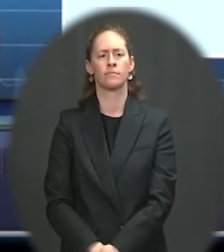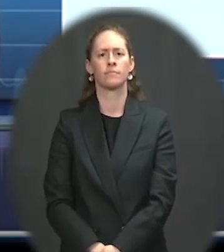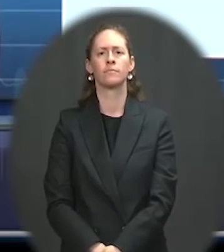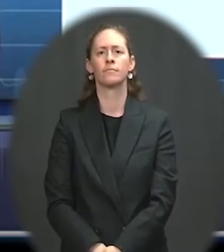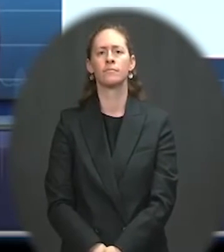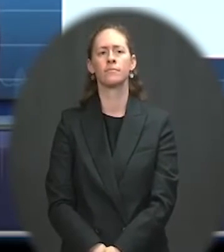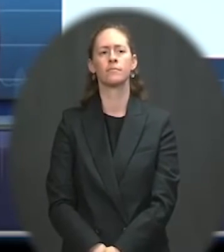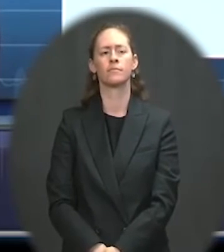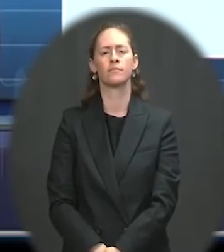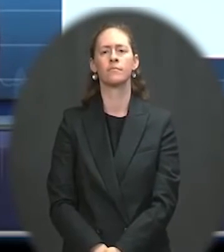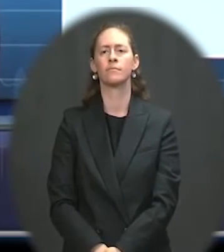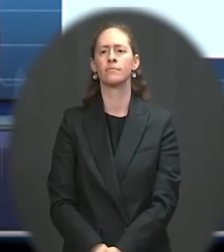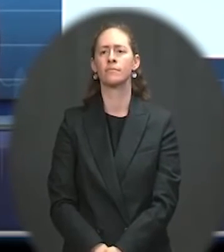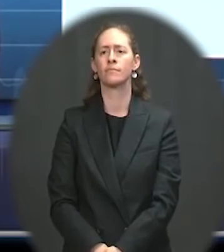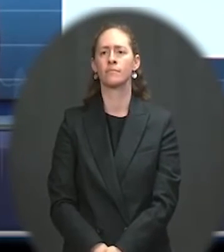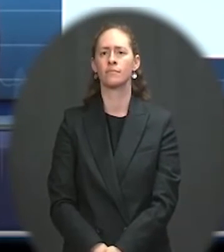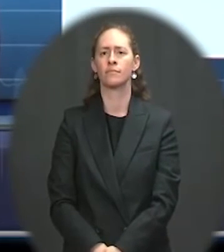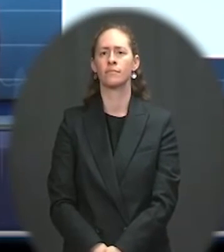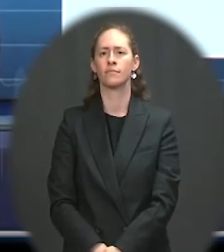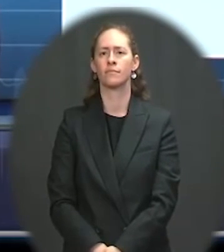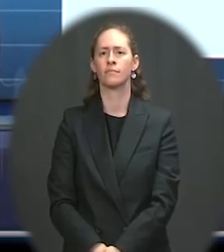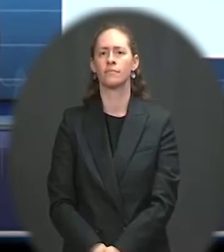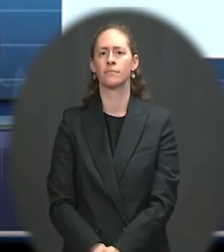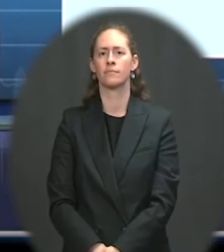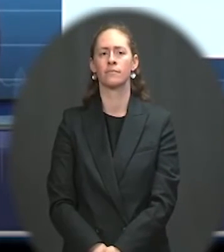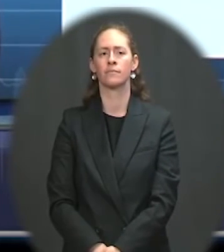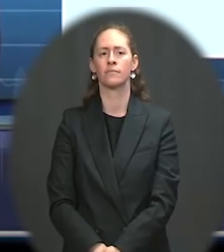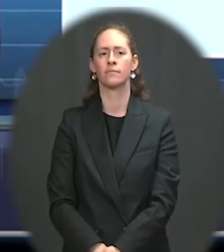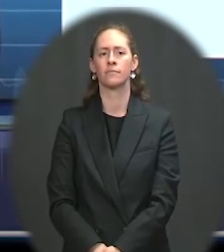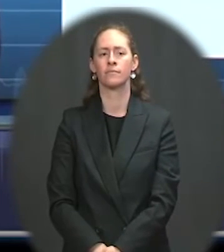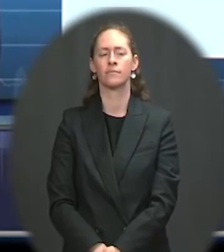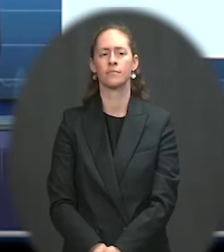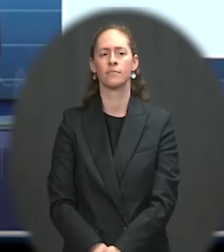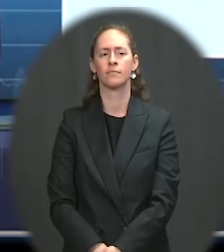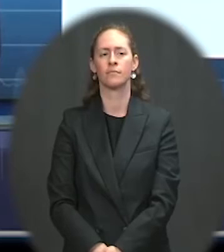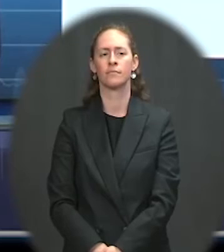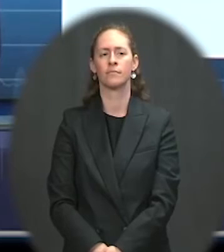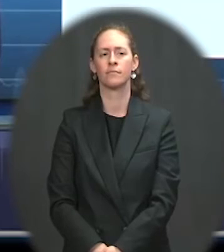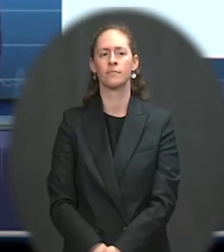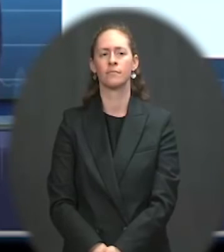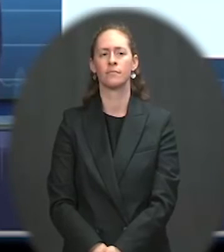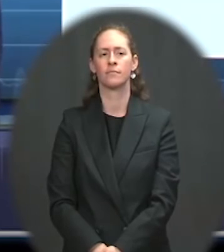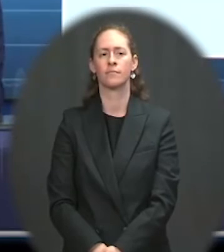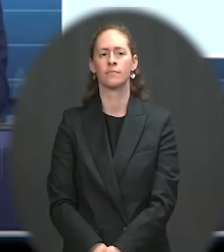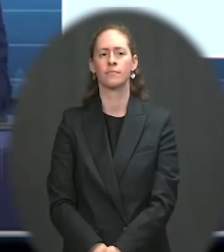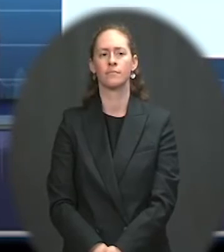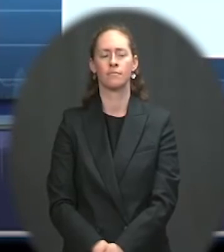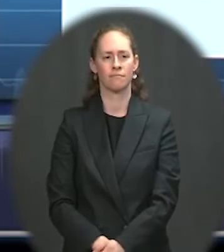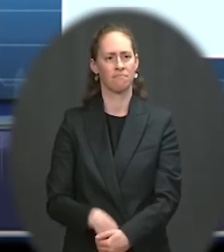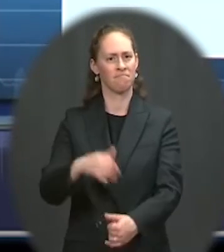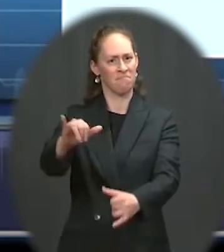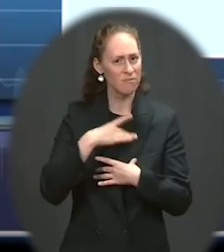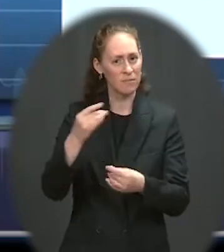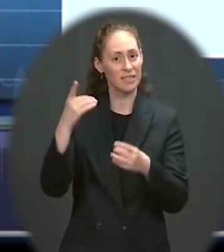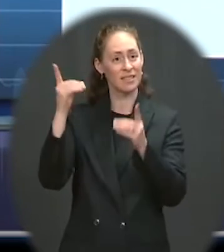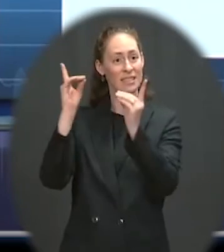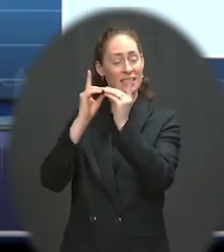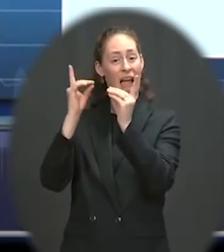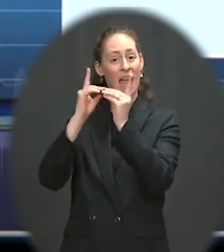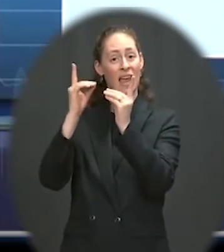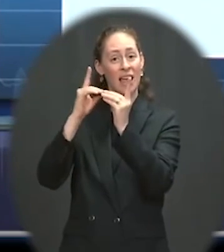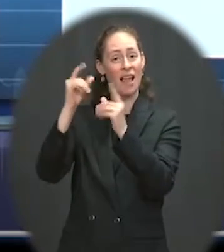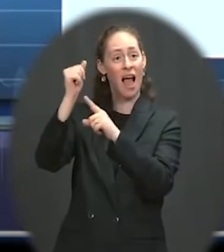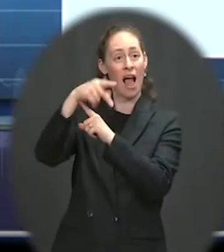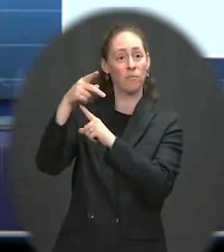and also whether this is a first for the White House to get involved in dating sites? I suppose I have to take that question, huh? Well, all